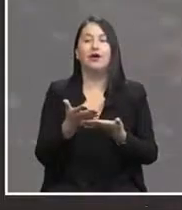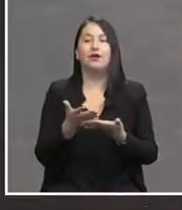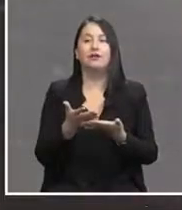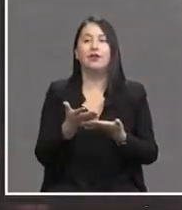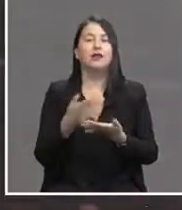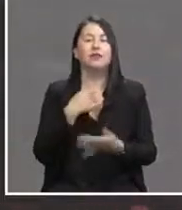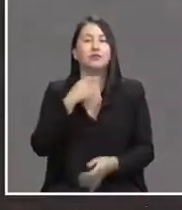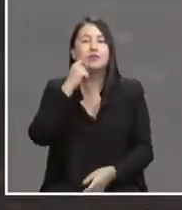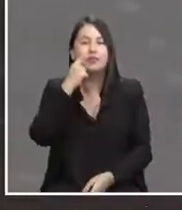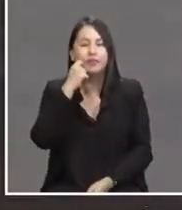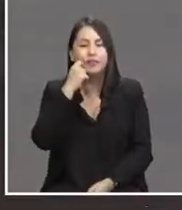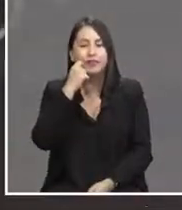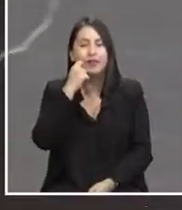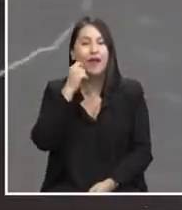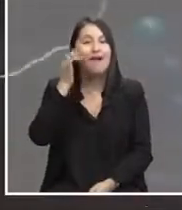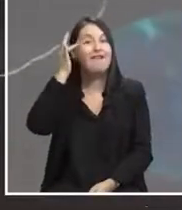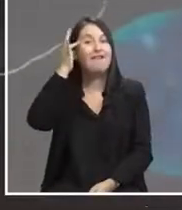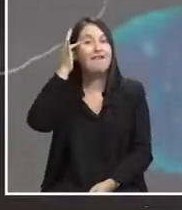in the